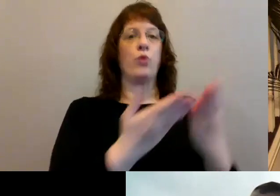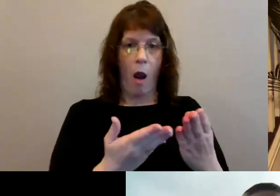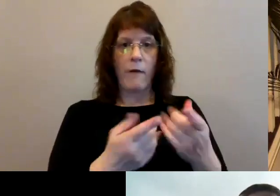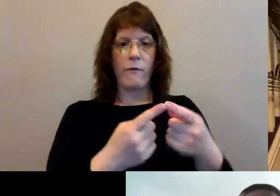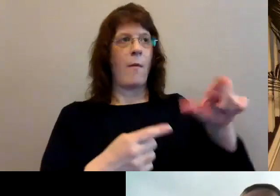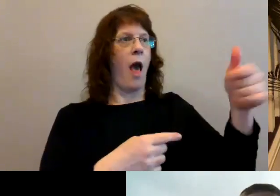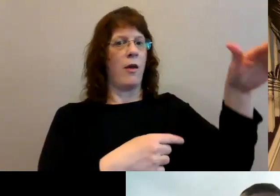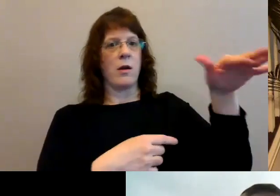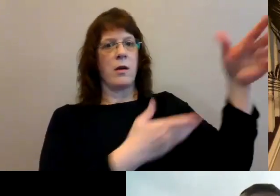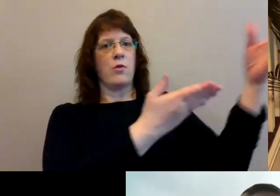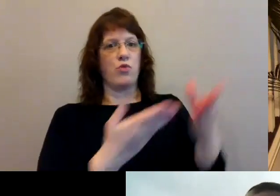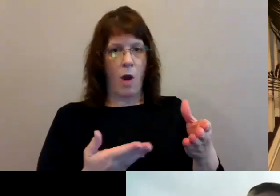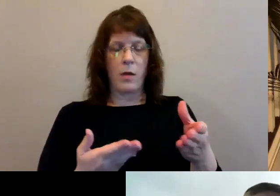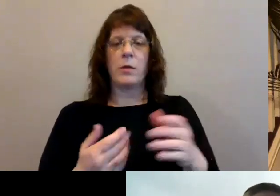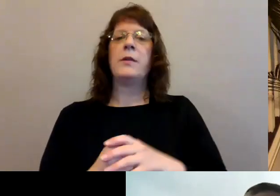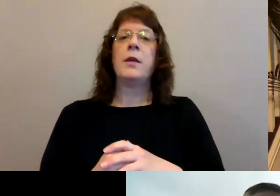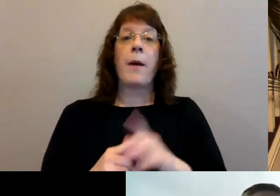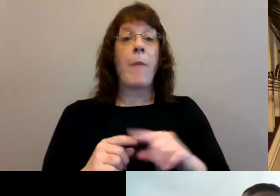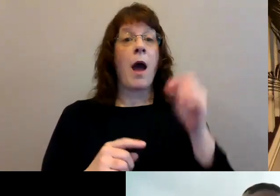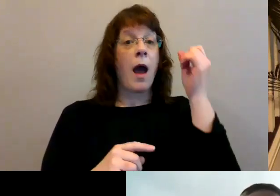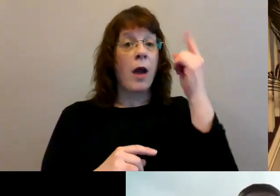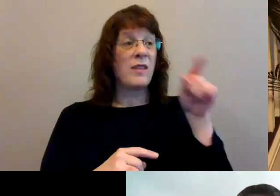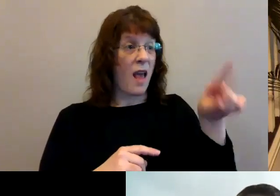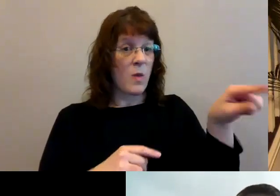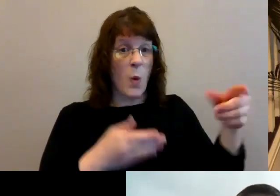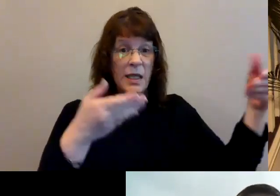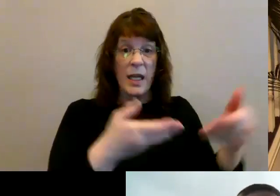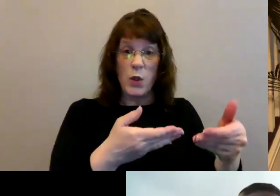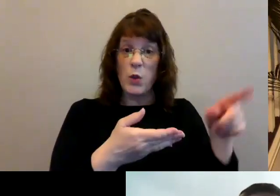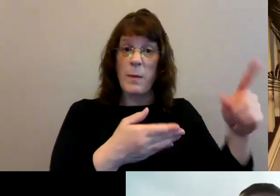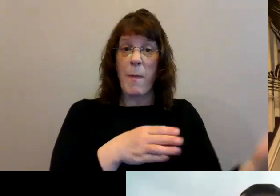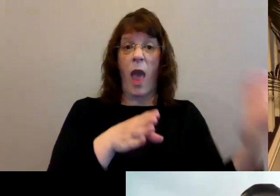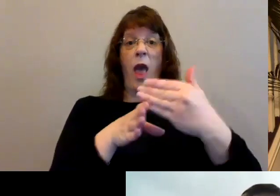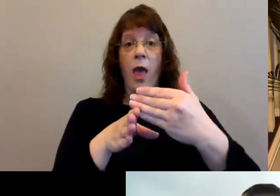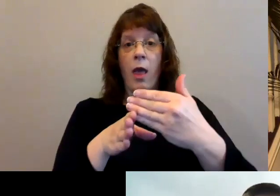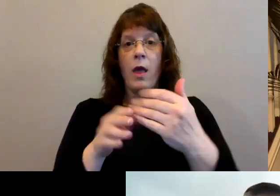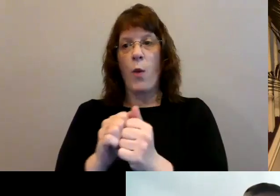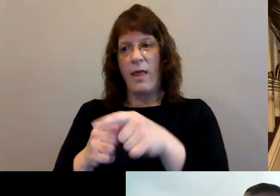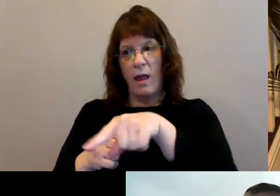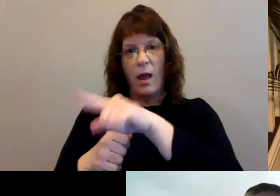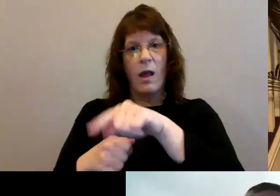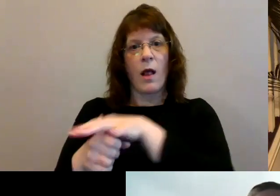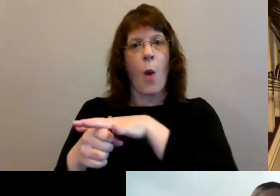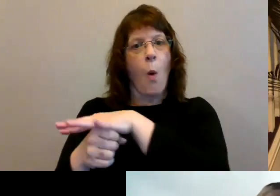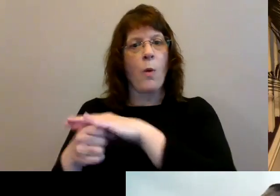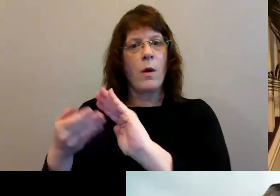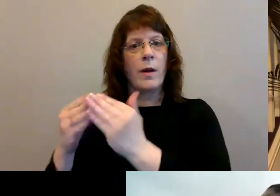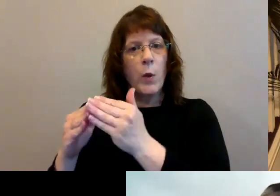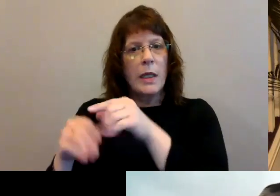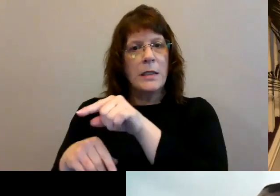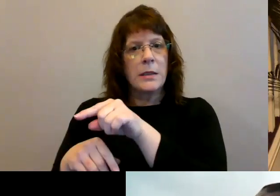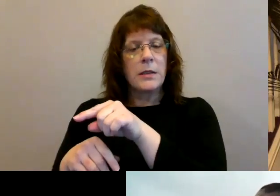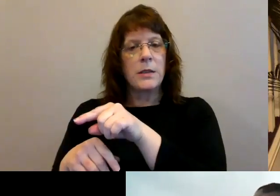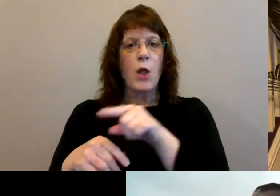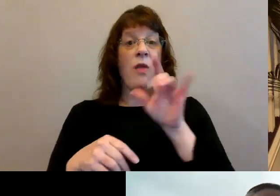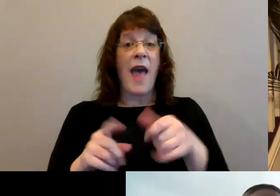what we want to do, we realize that like these introduced species maybe have been interfering with the communities, the local communities. And so we want to minimize